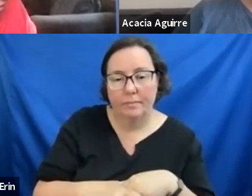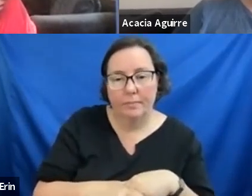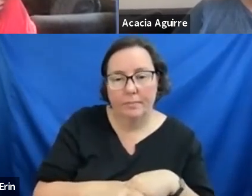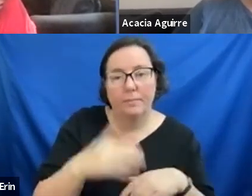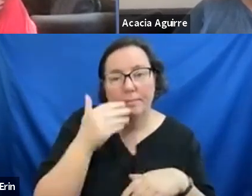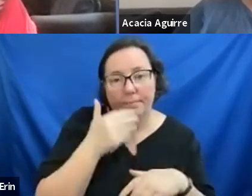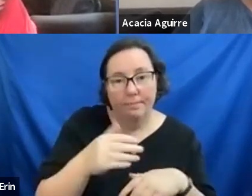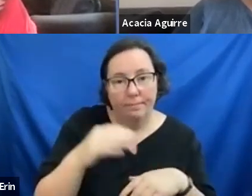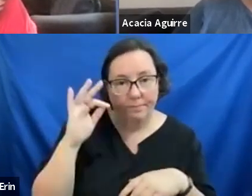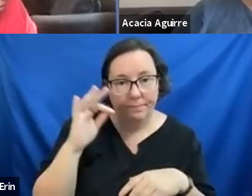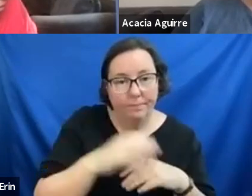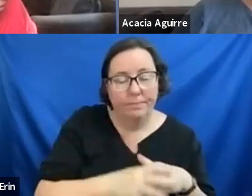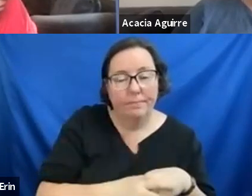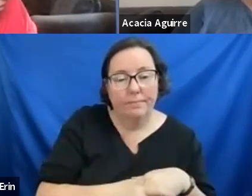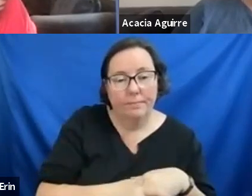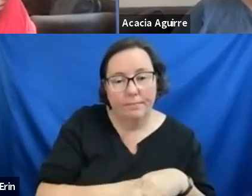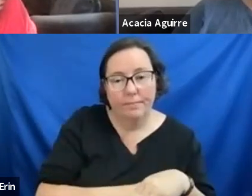Thank you.